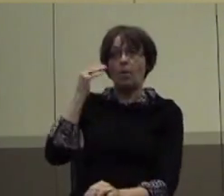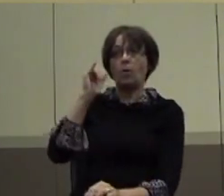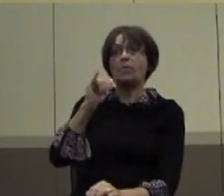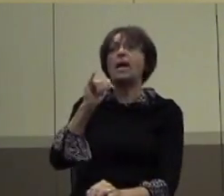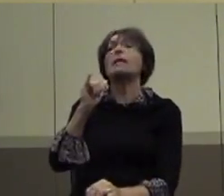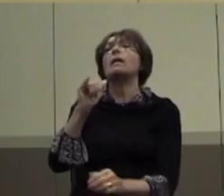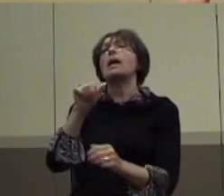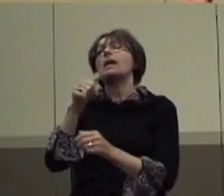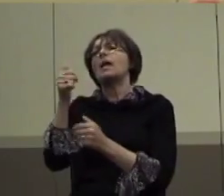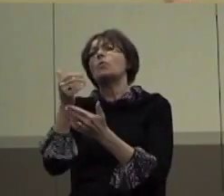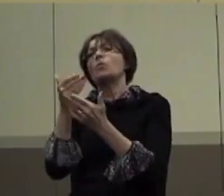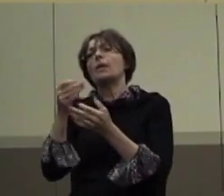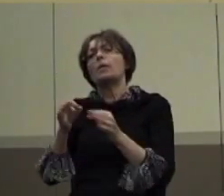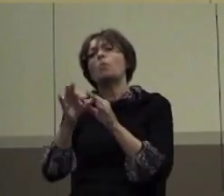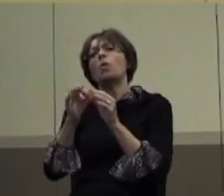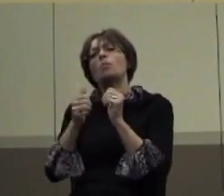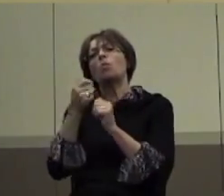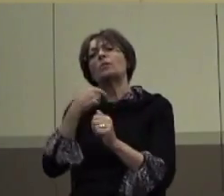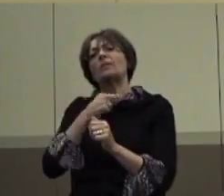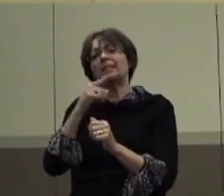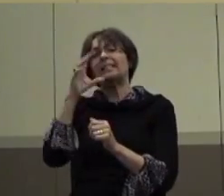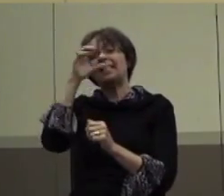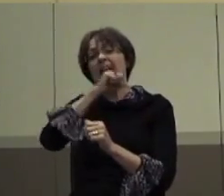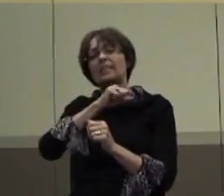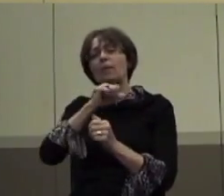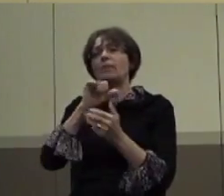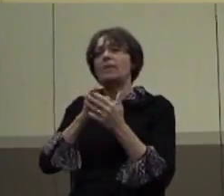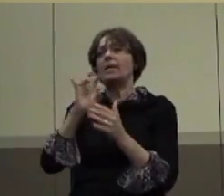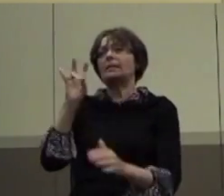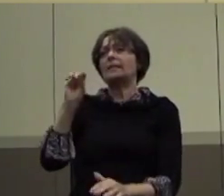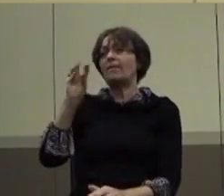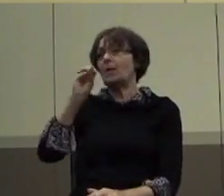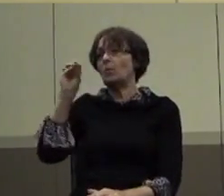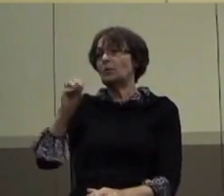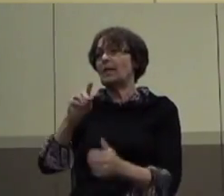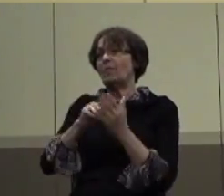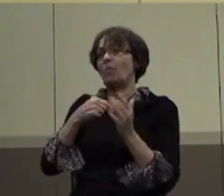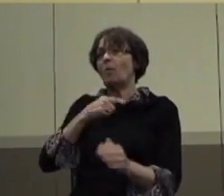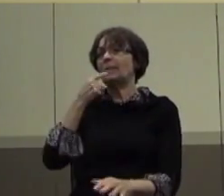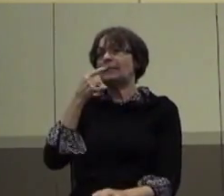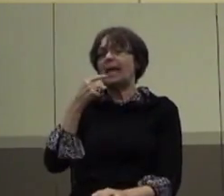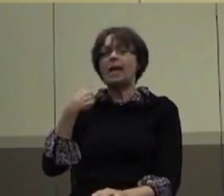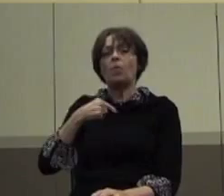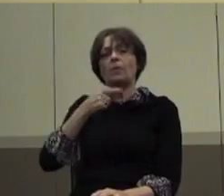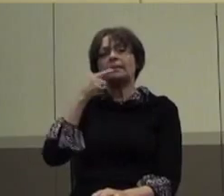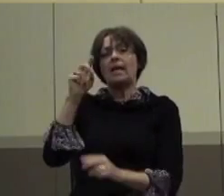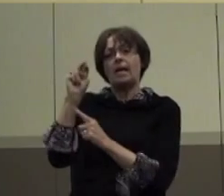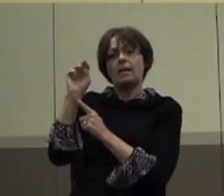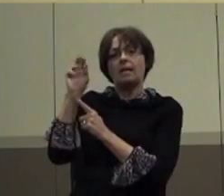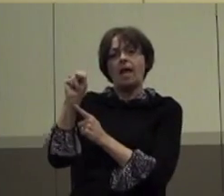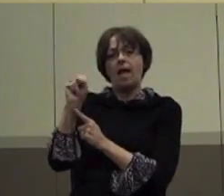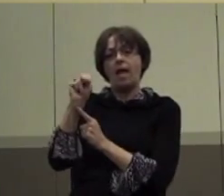is that most of us, it's estimated that 70% of what we say non-verbally.